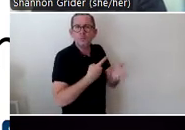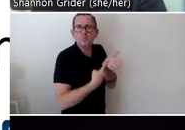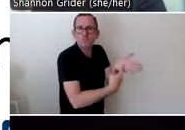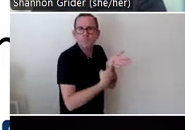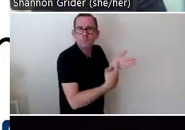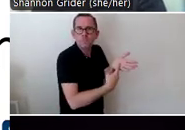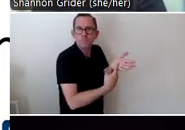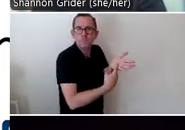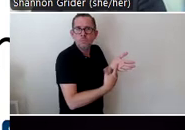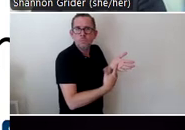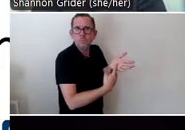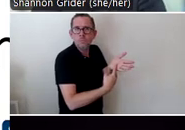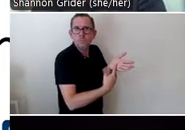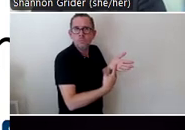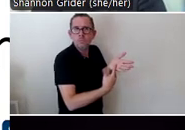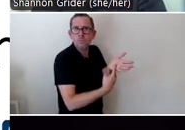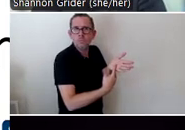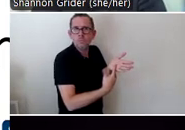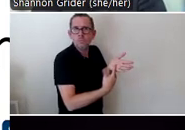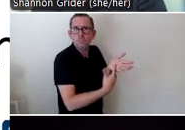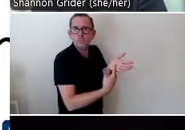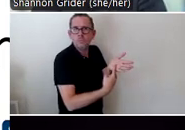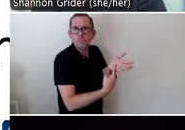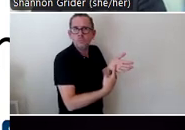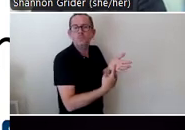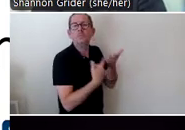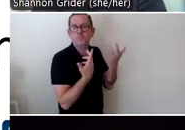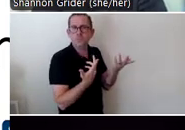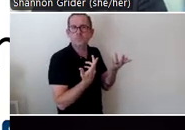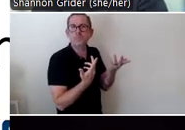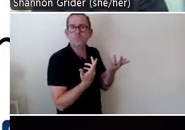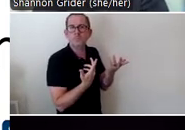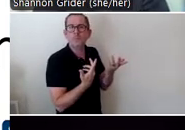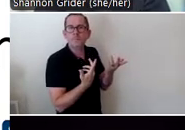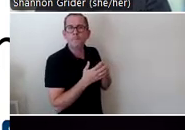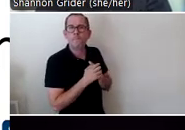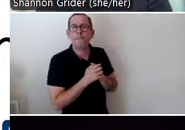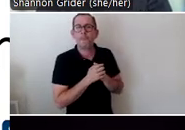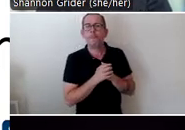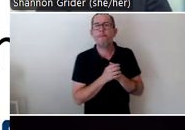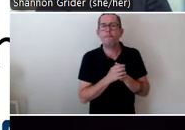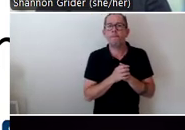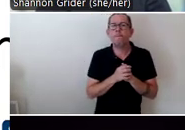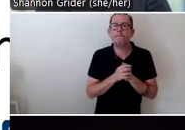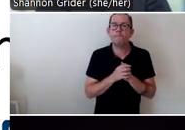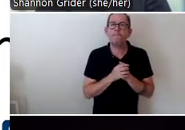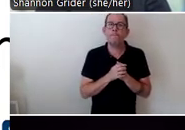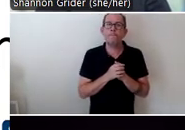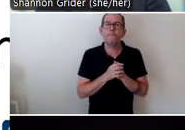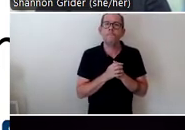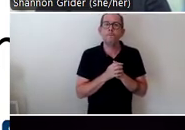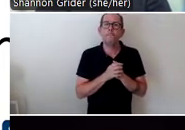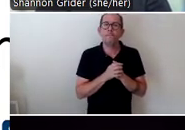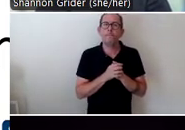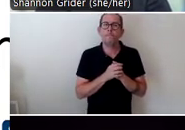prefer. I don't want you to use this other sign because it, triggers me or something. That is something that could be discussed in a